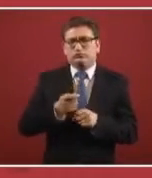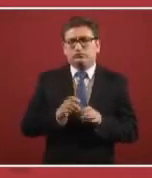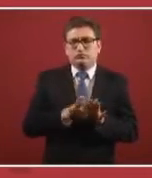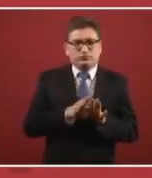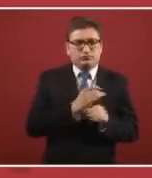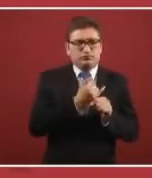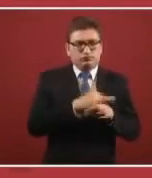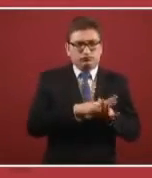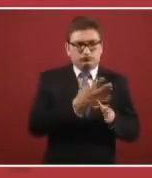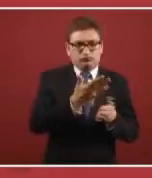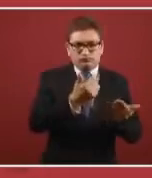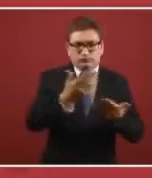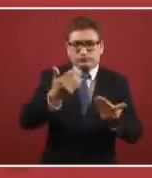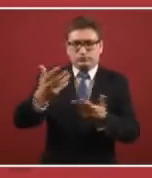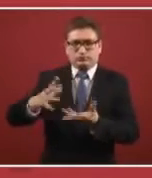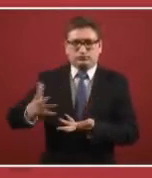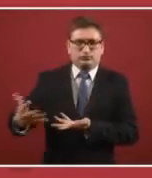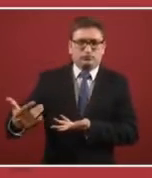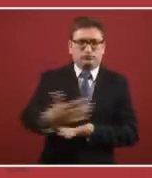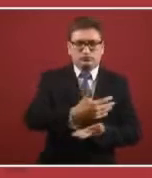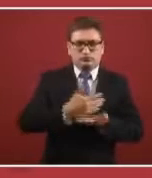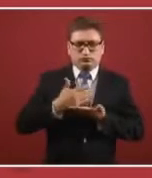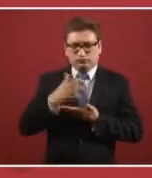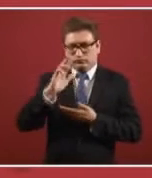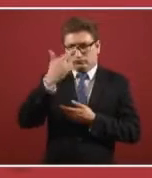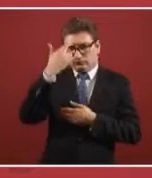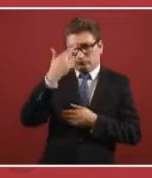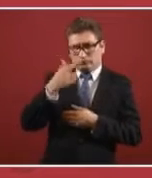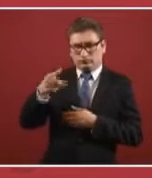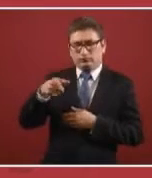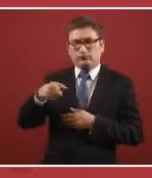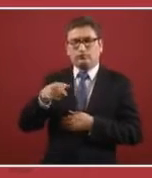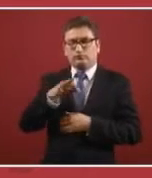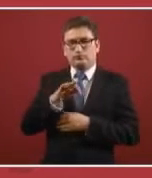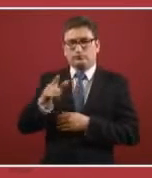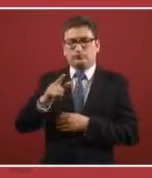took all the information that had been